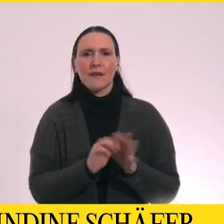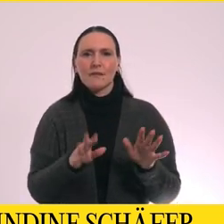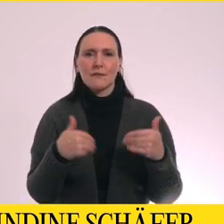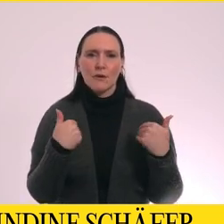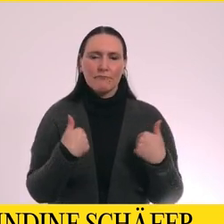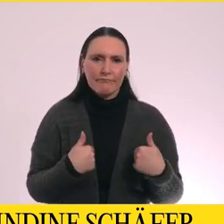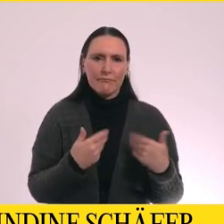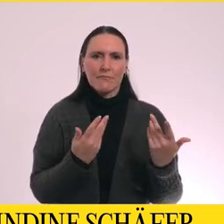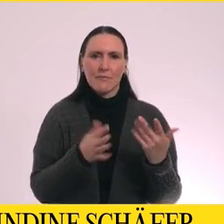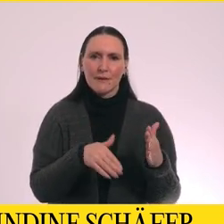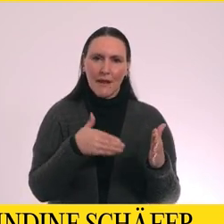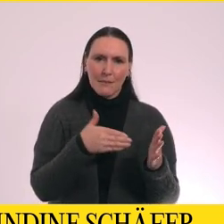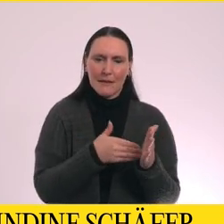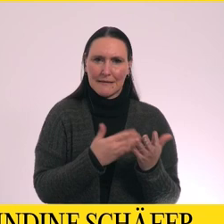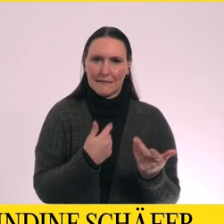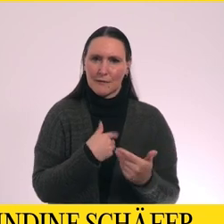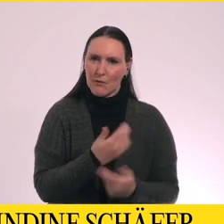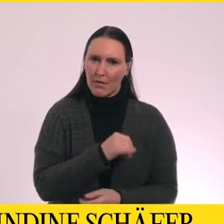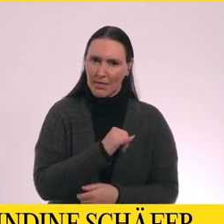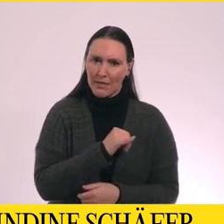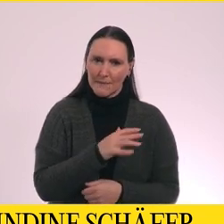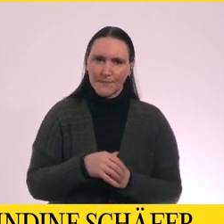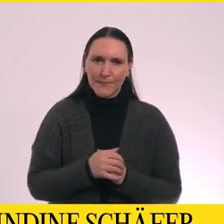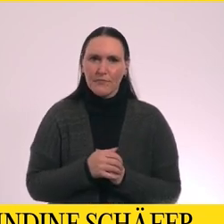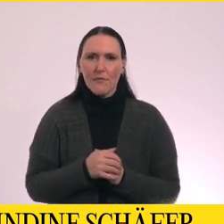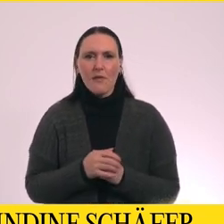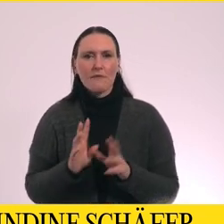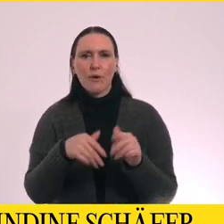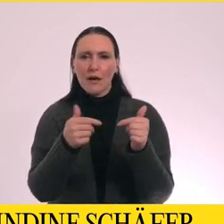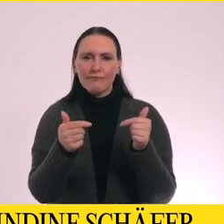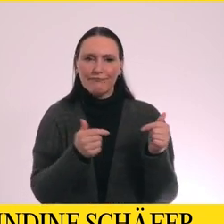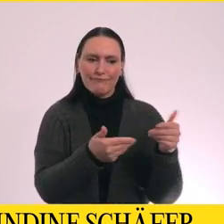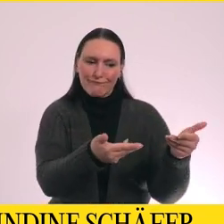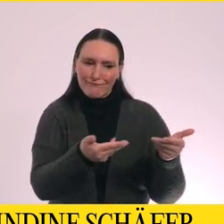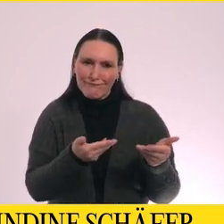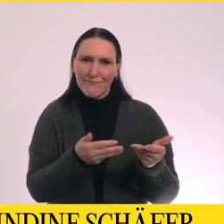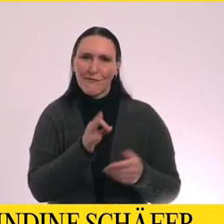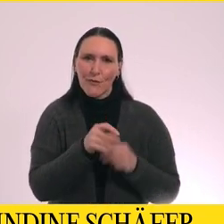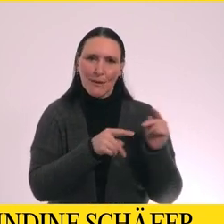limits, and hospitality and care must be constantly remade and renewed.